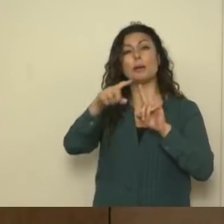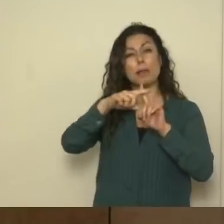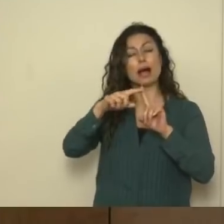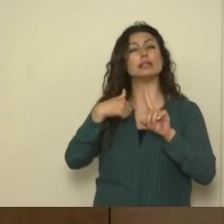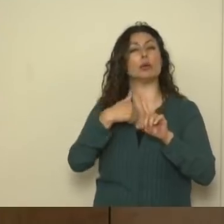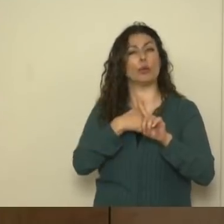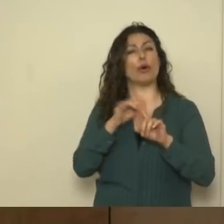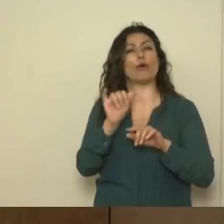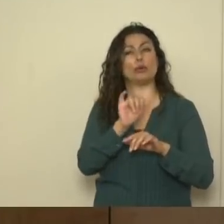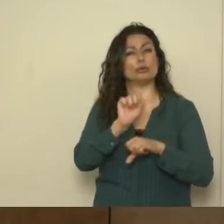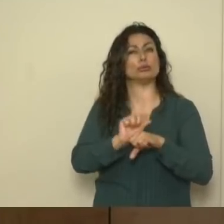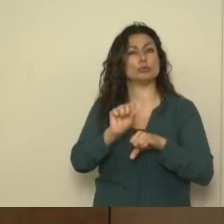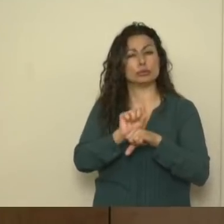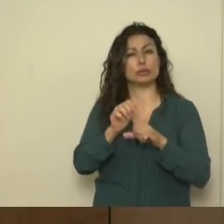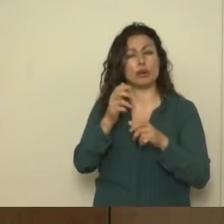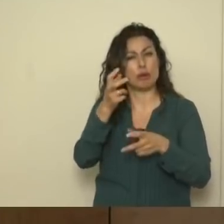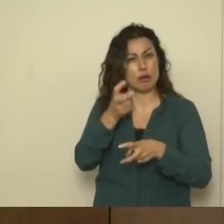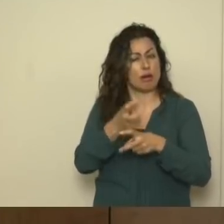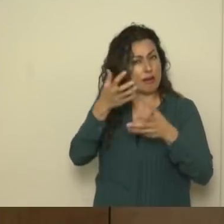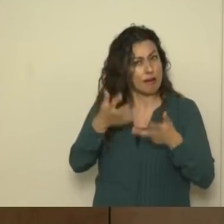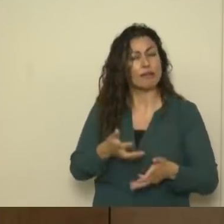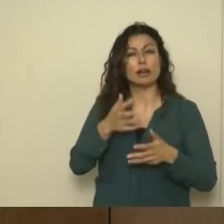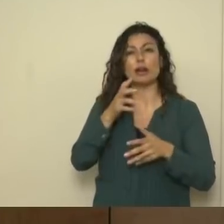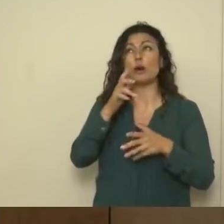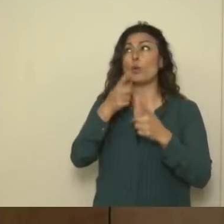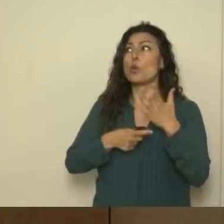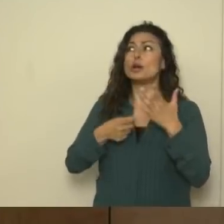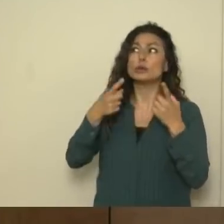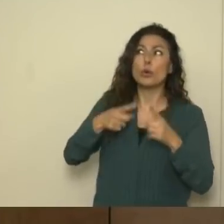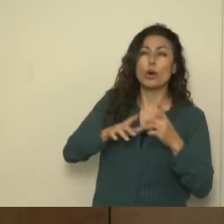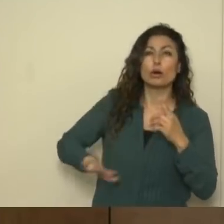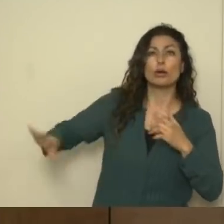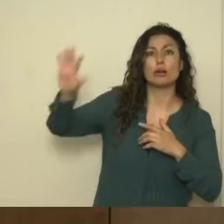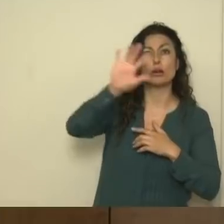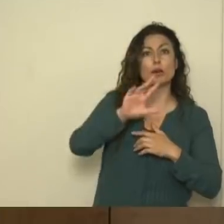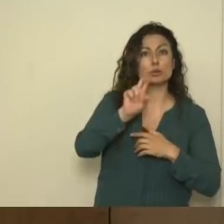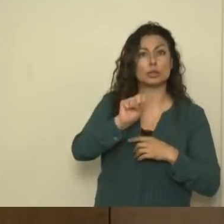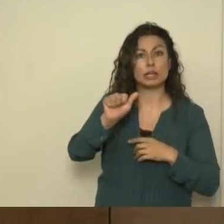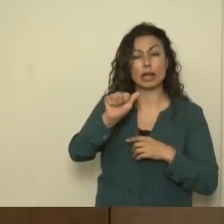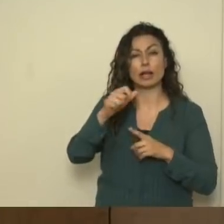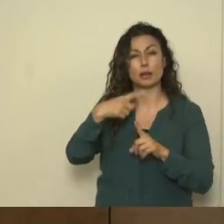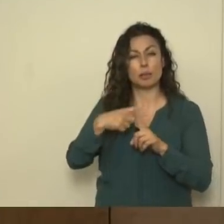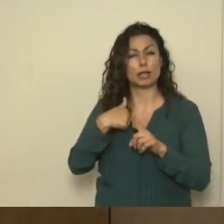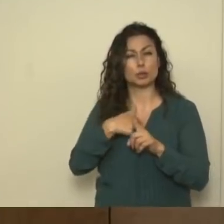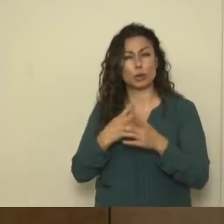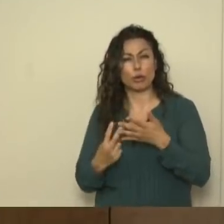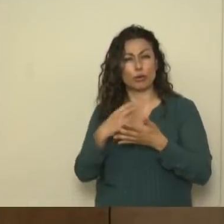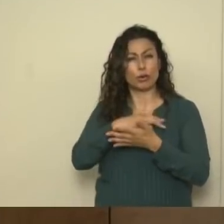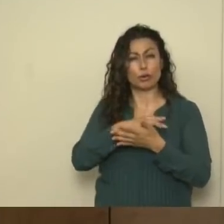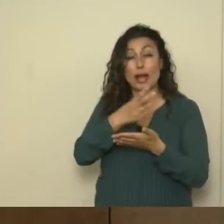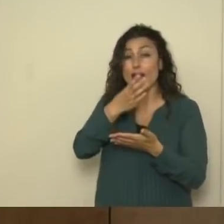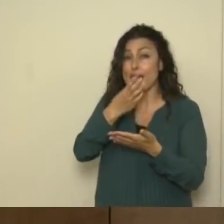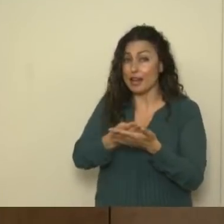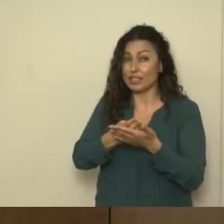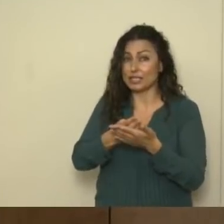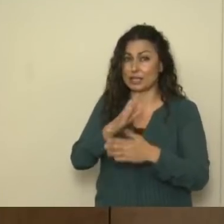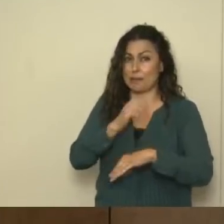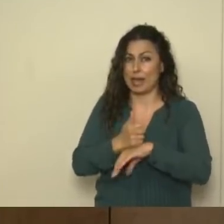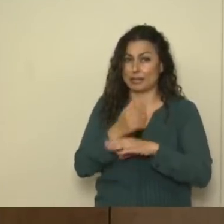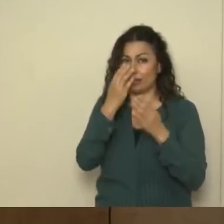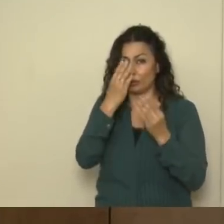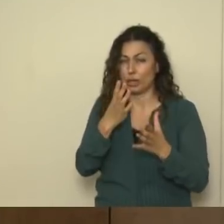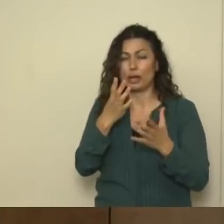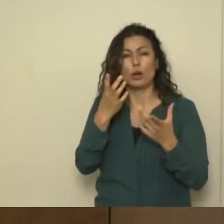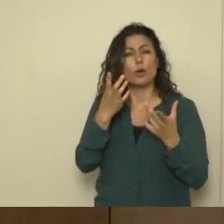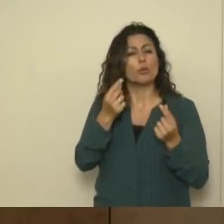a great deal of time on what's going on in the country and reviewing evidence-based information about